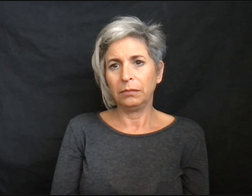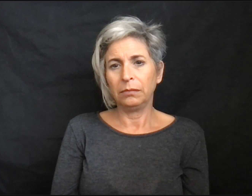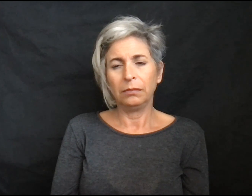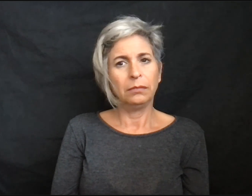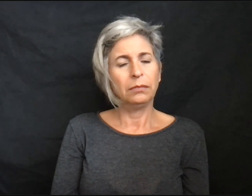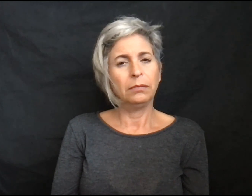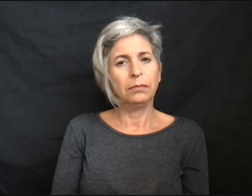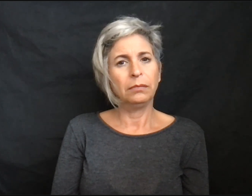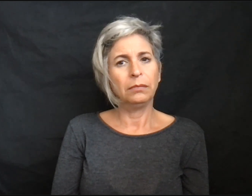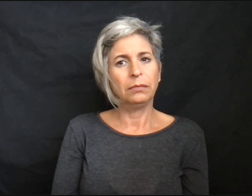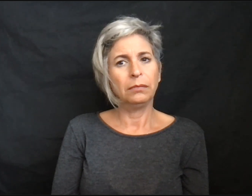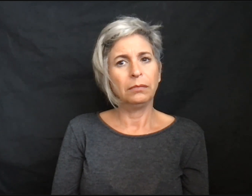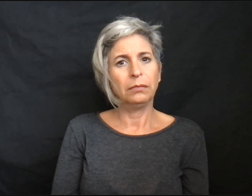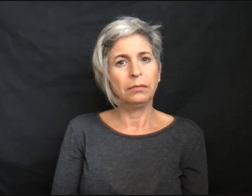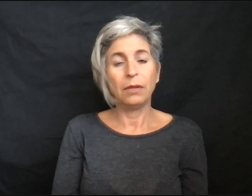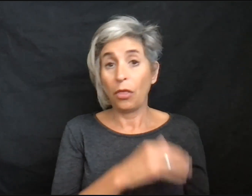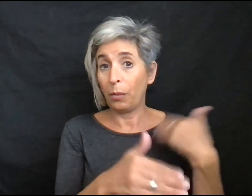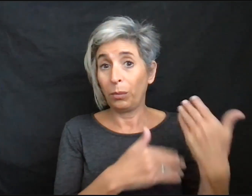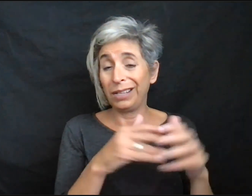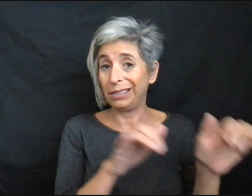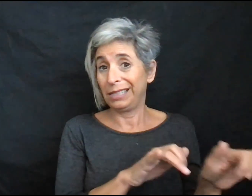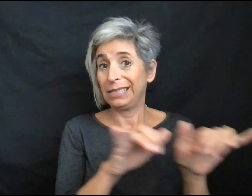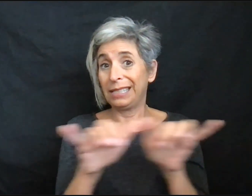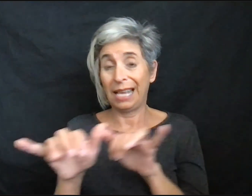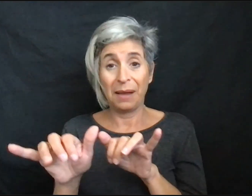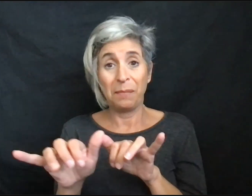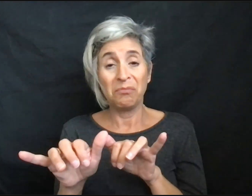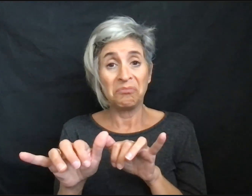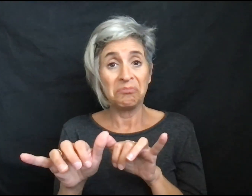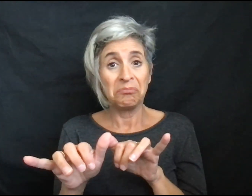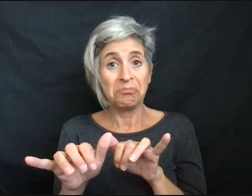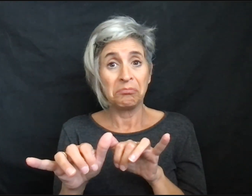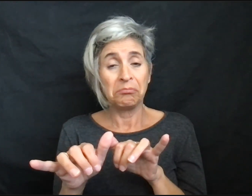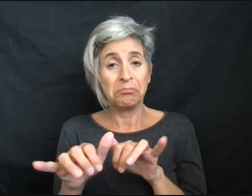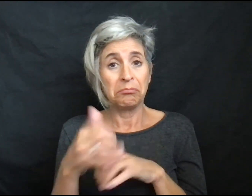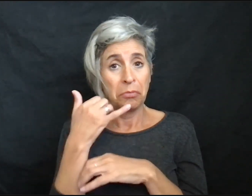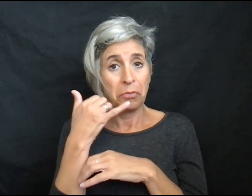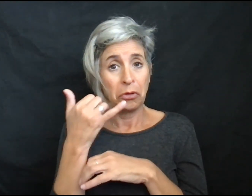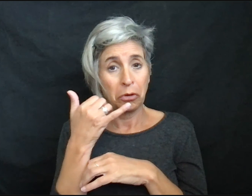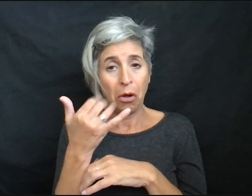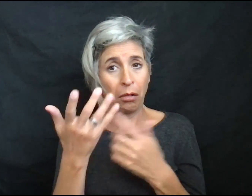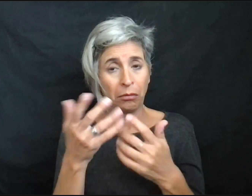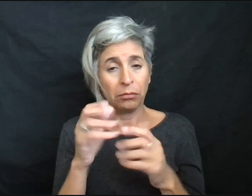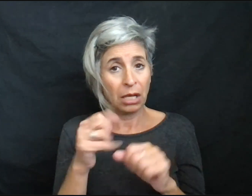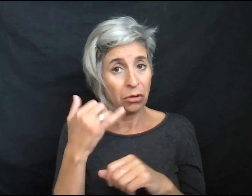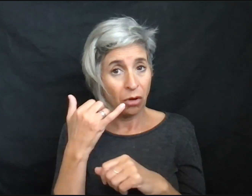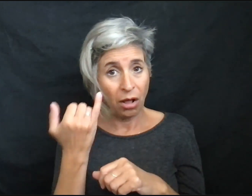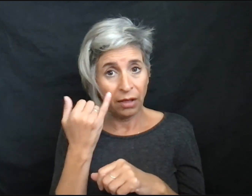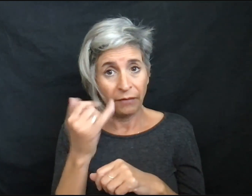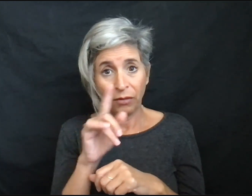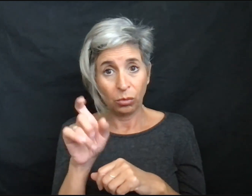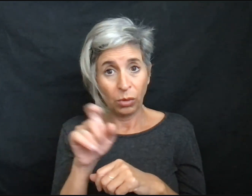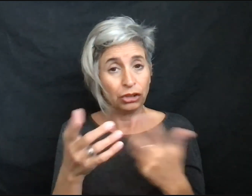So the process would be the same, right? They would simply call as they do now. Right. Right.